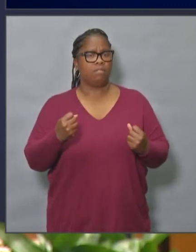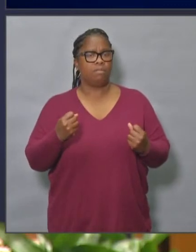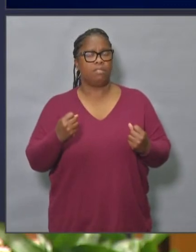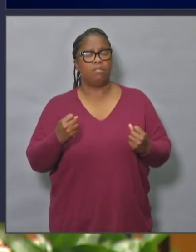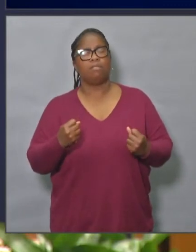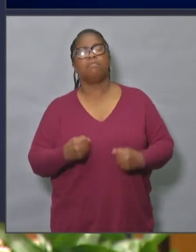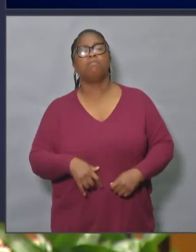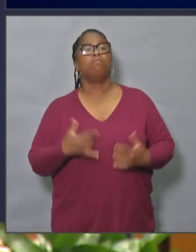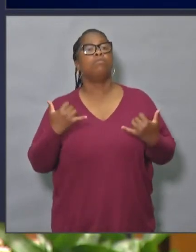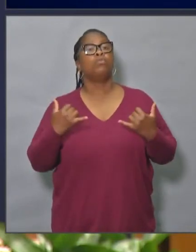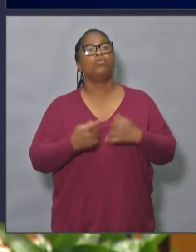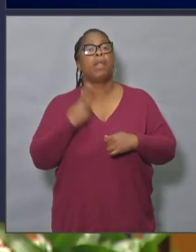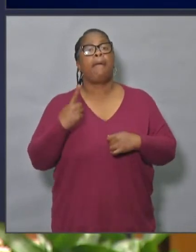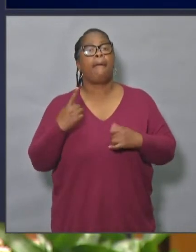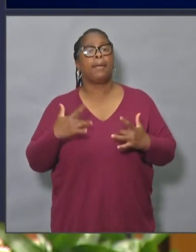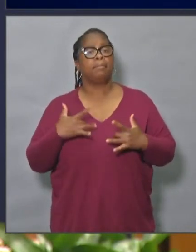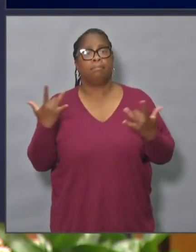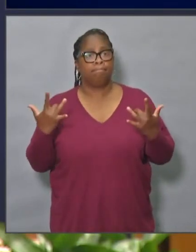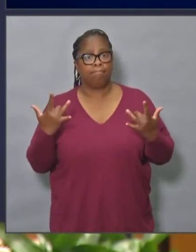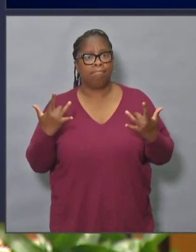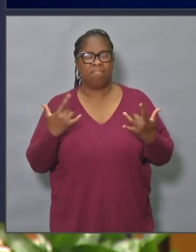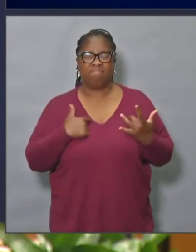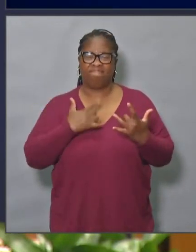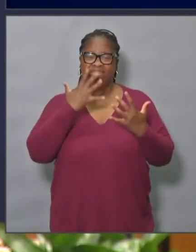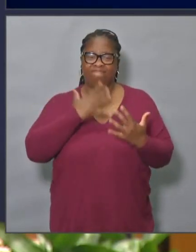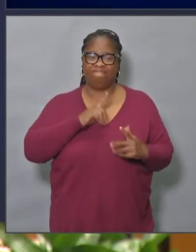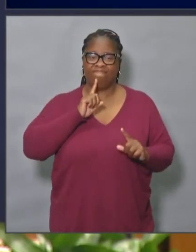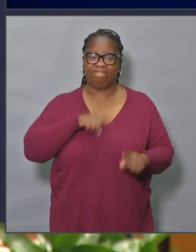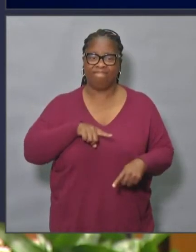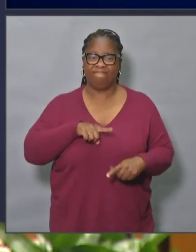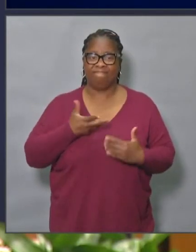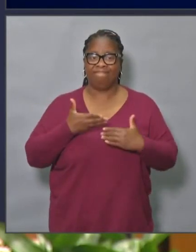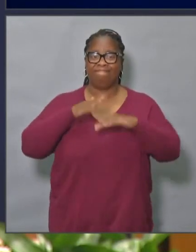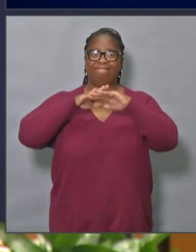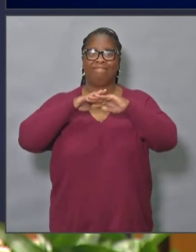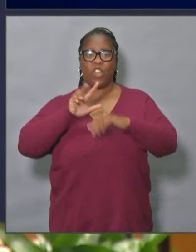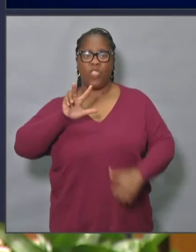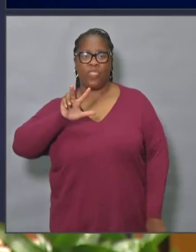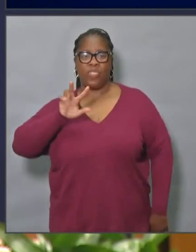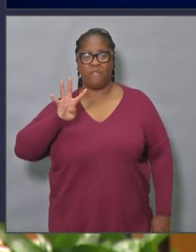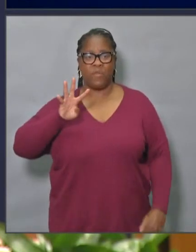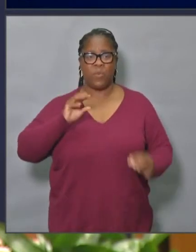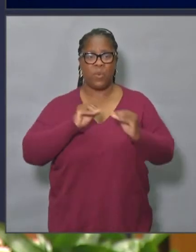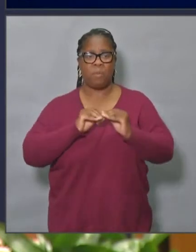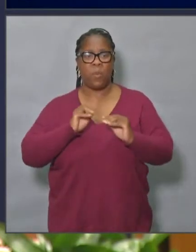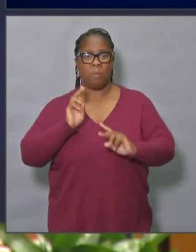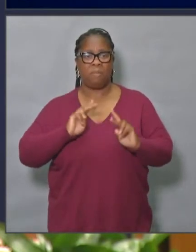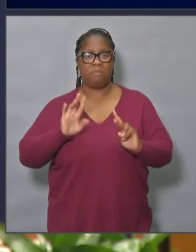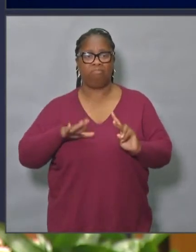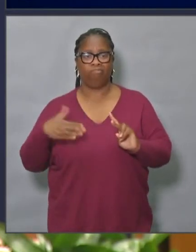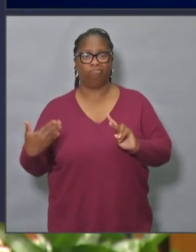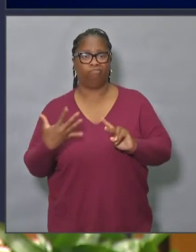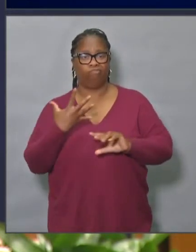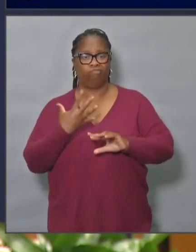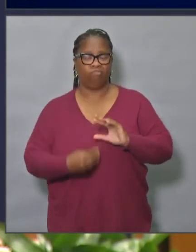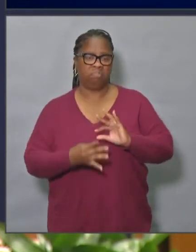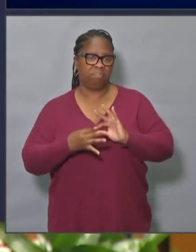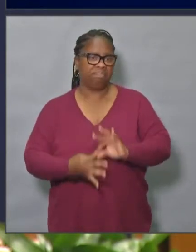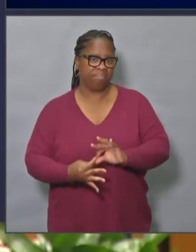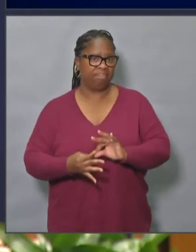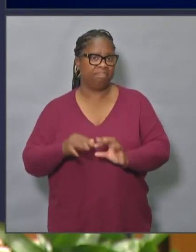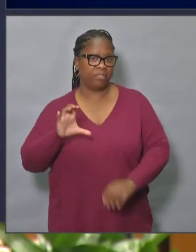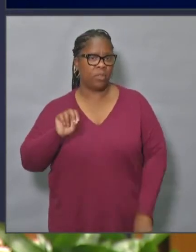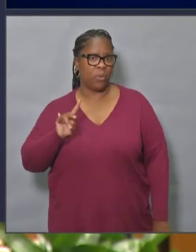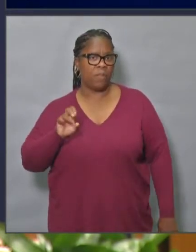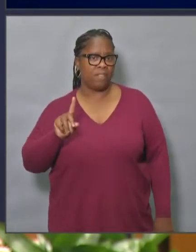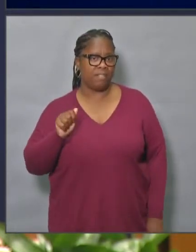our current status, I'm sad to report 34 additional people have died from COVID-19. 23 of the people